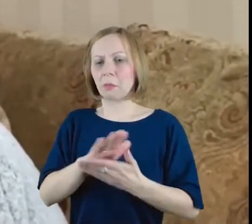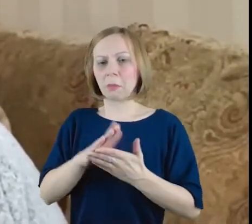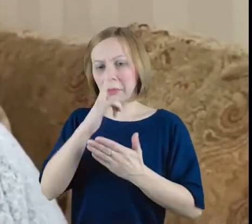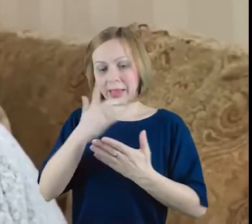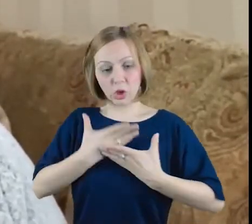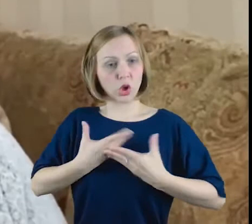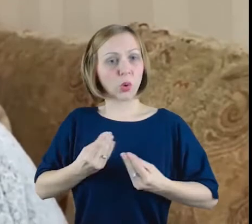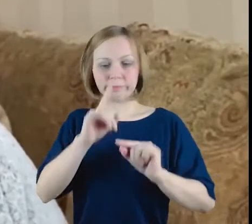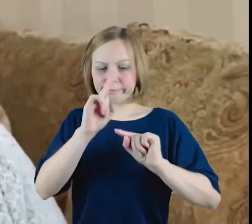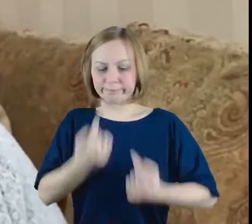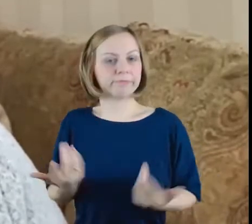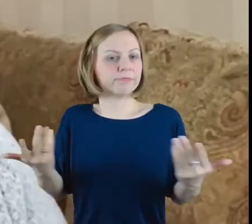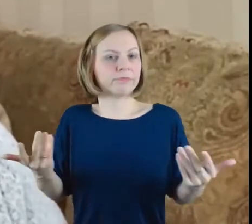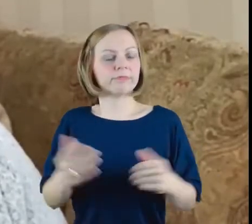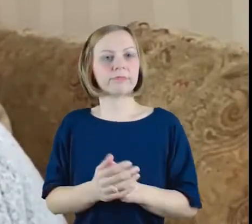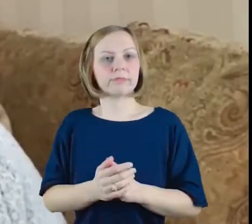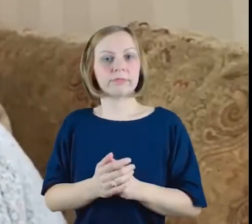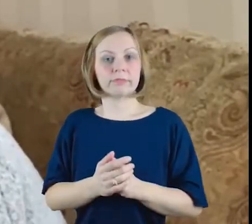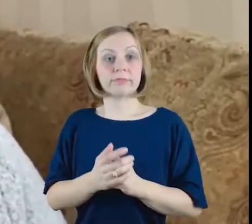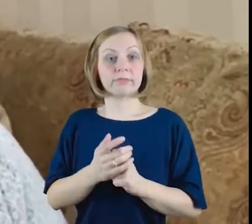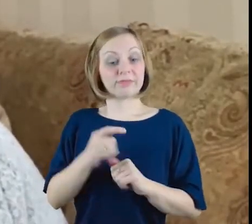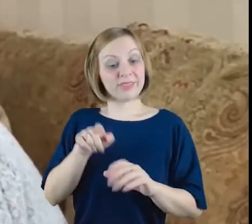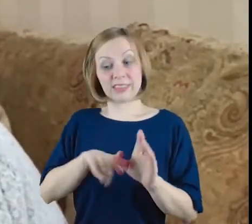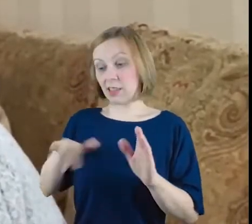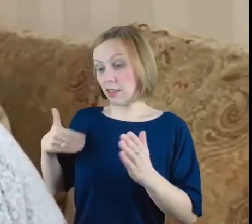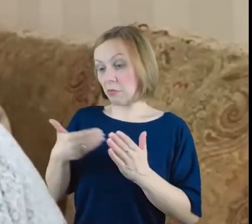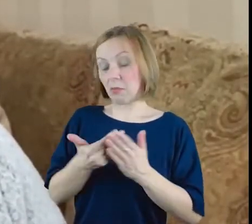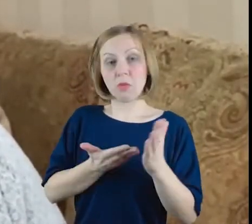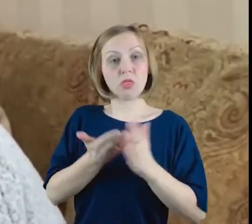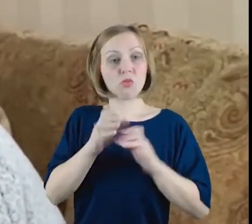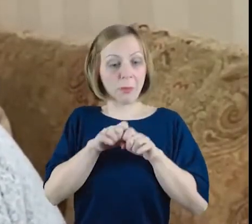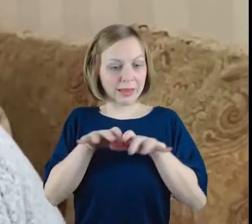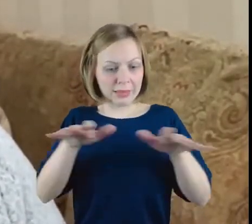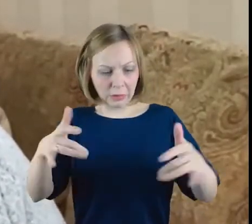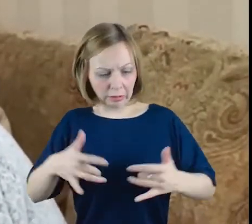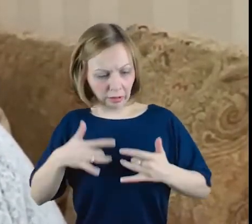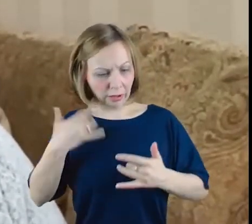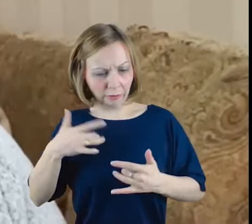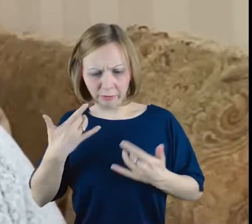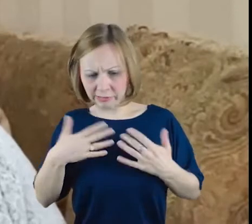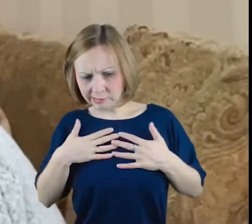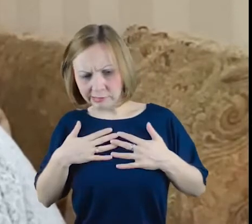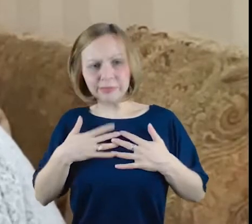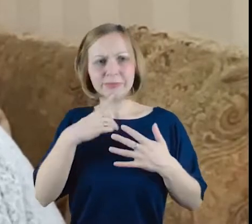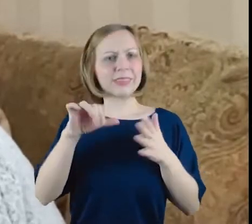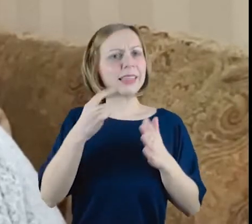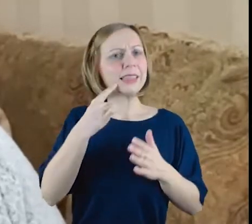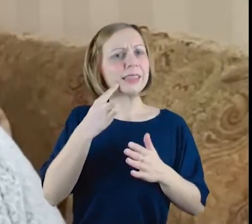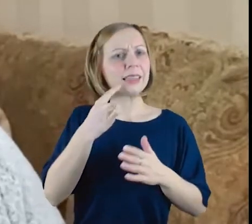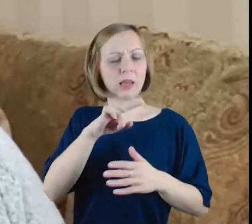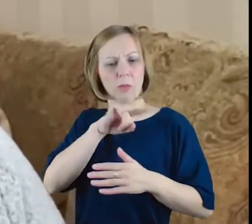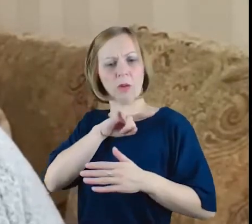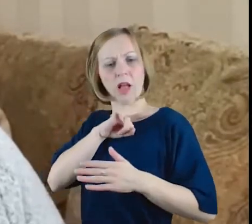Living through a pandemic with a life-limiting illness hasn't been easy. Due to my diagnosis and medication, I was advised in March that